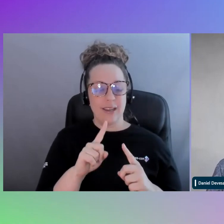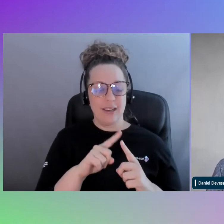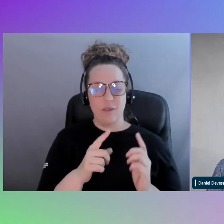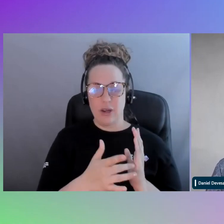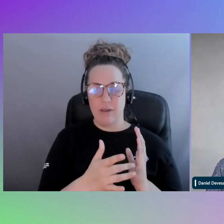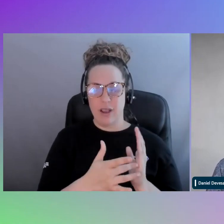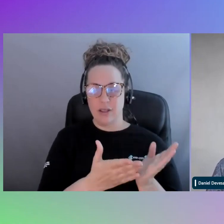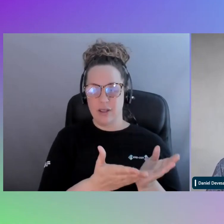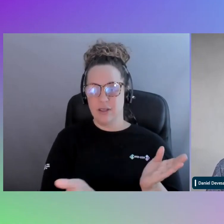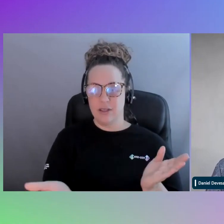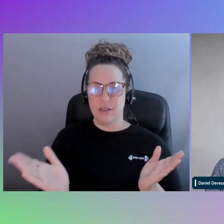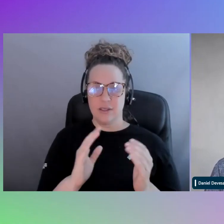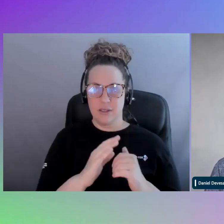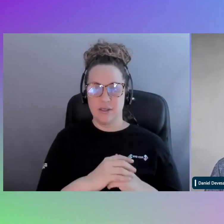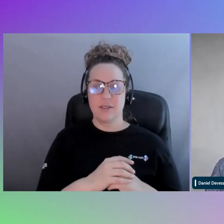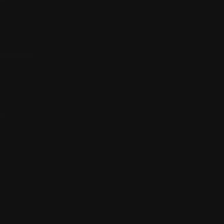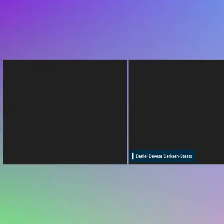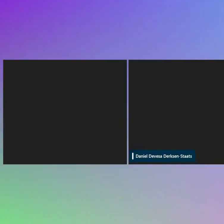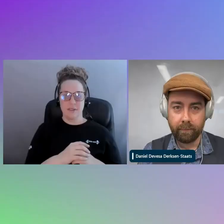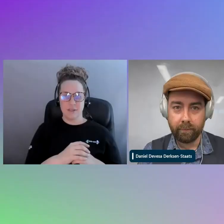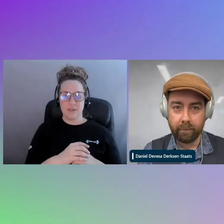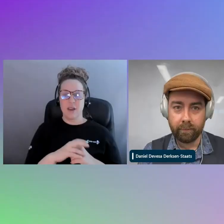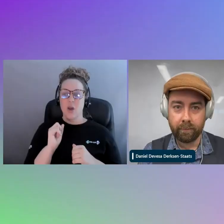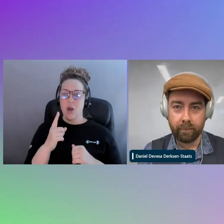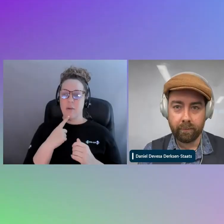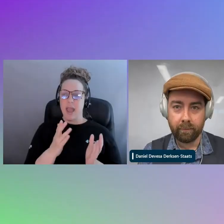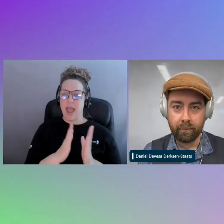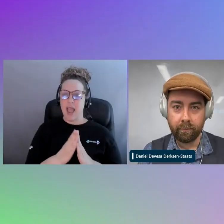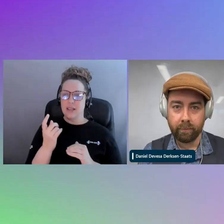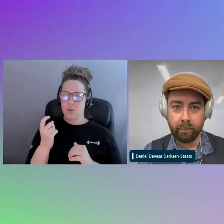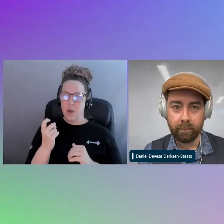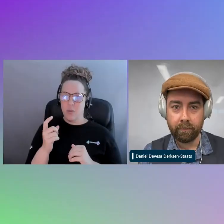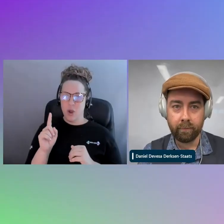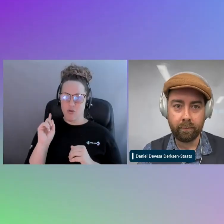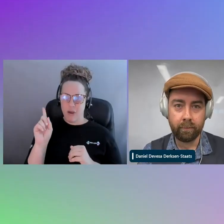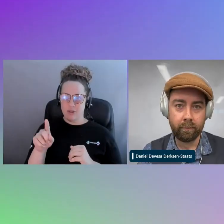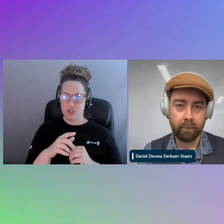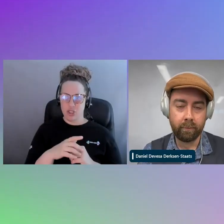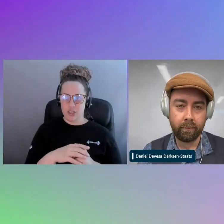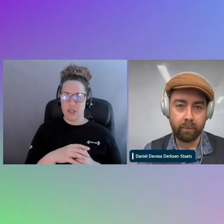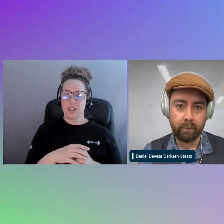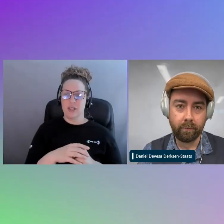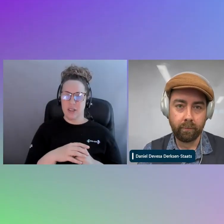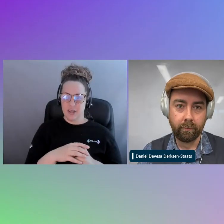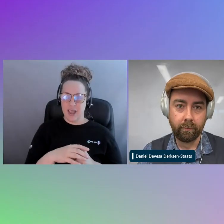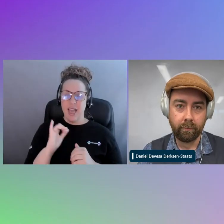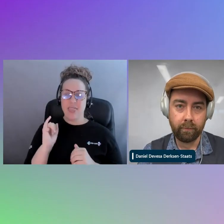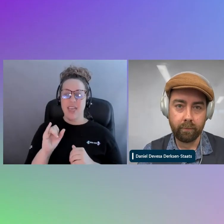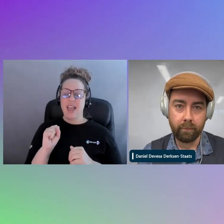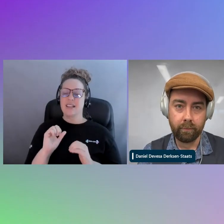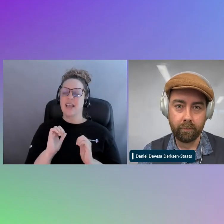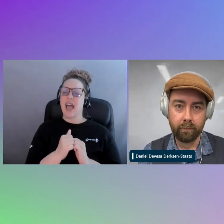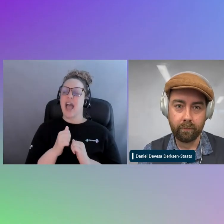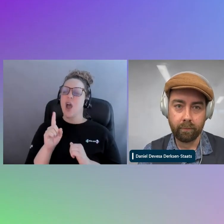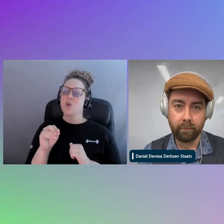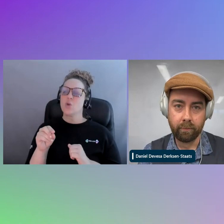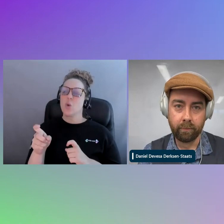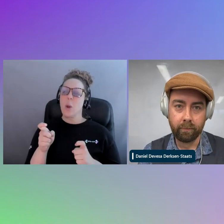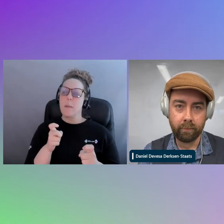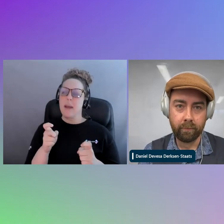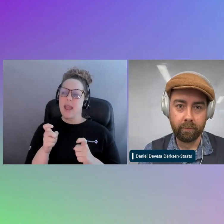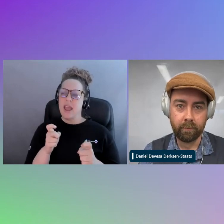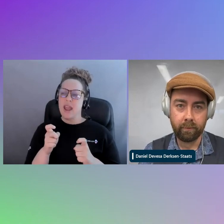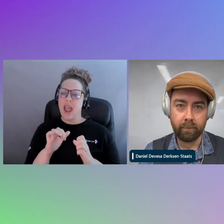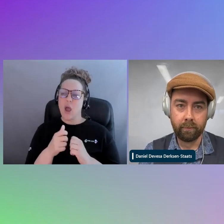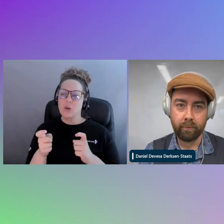Great. All right. I'm going to ask one more question here. And that is how do you manage,